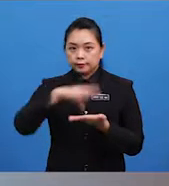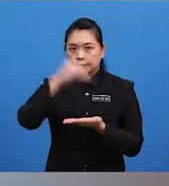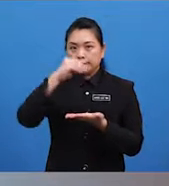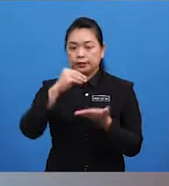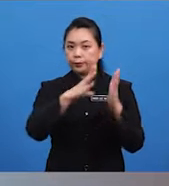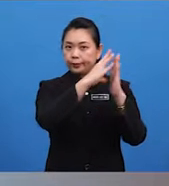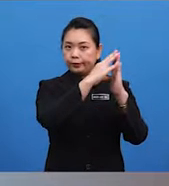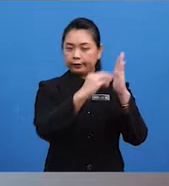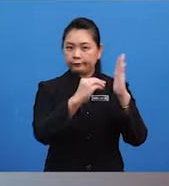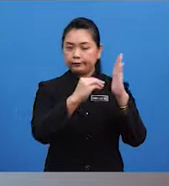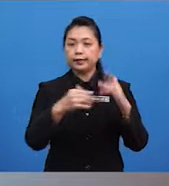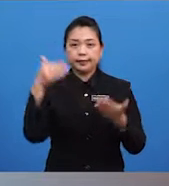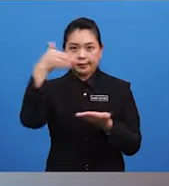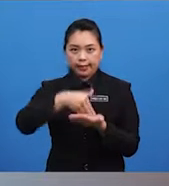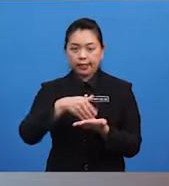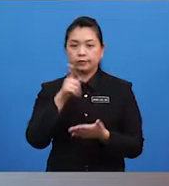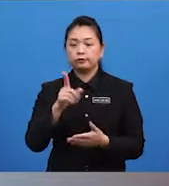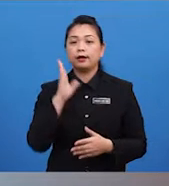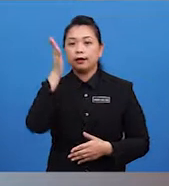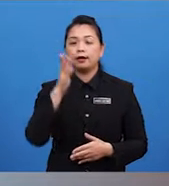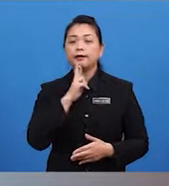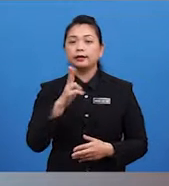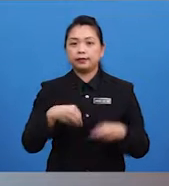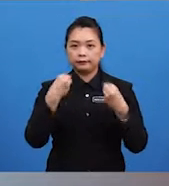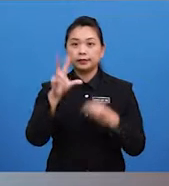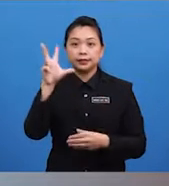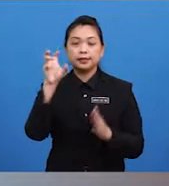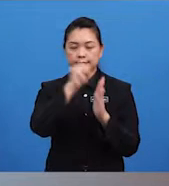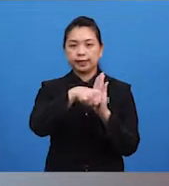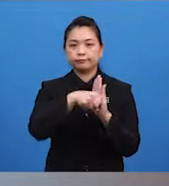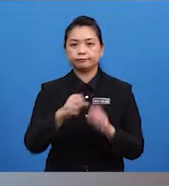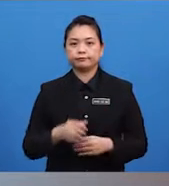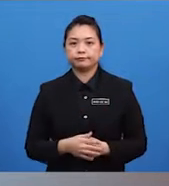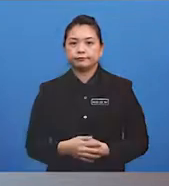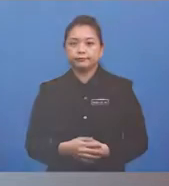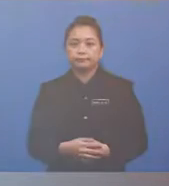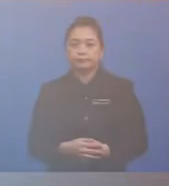Study the paragraph again. You are granted 30 seconds.